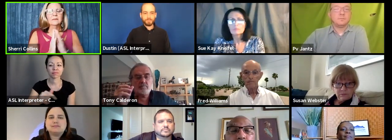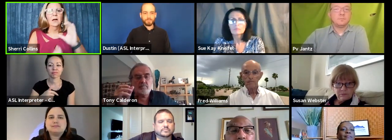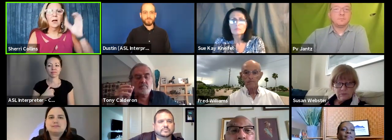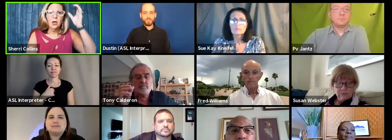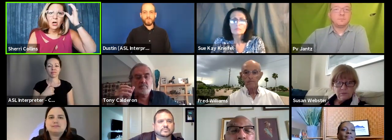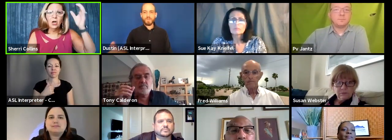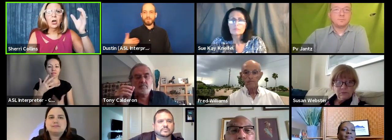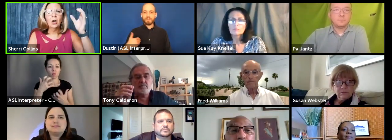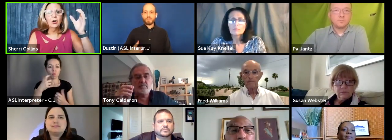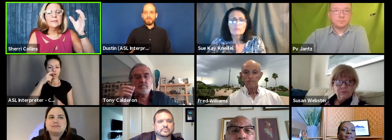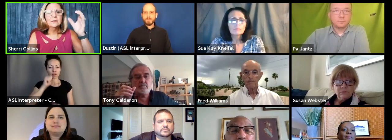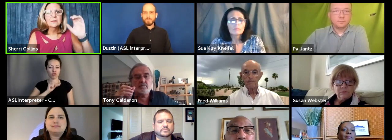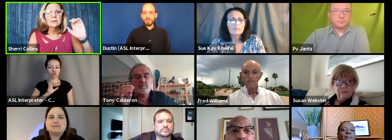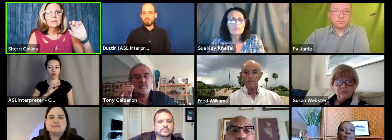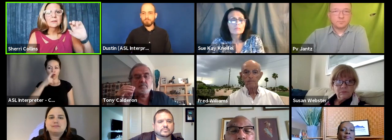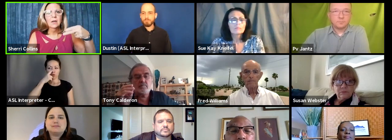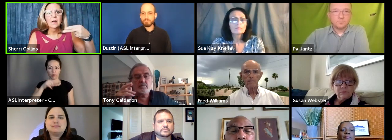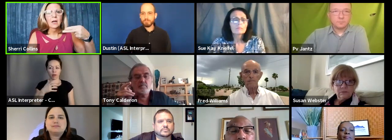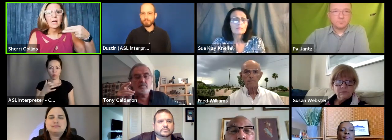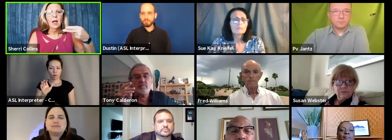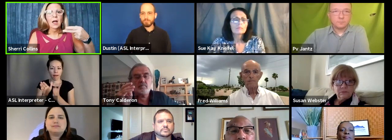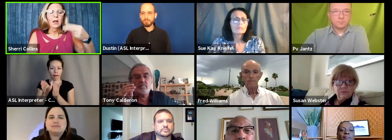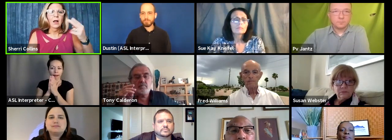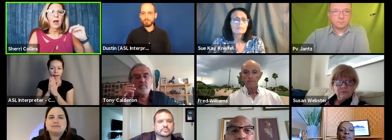ask Curtis